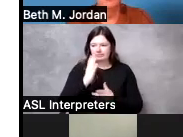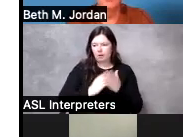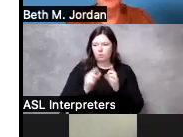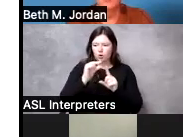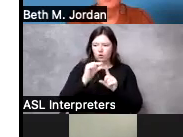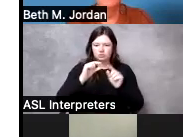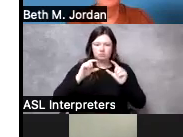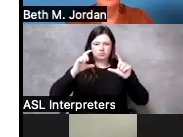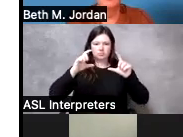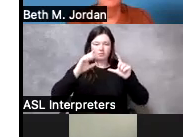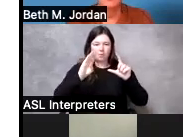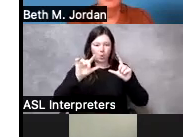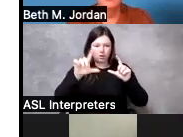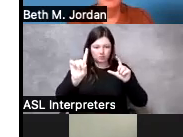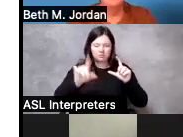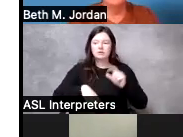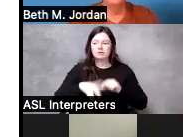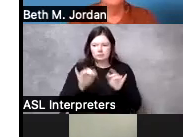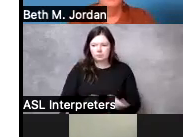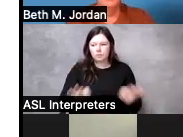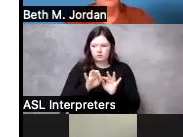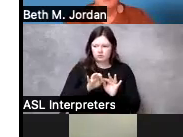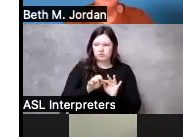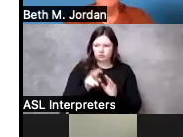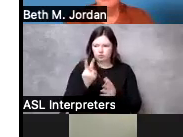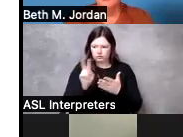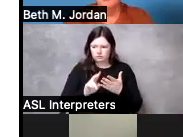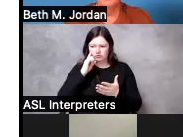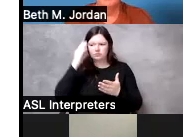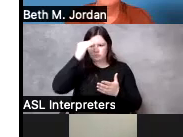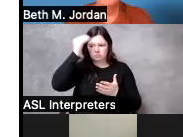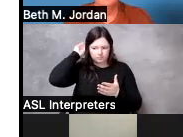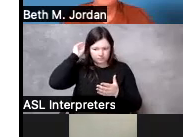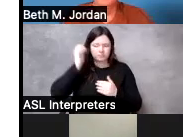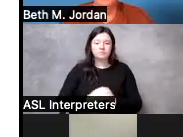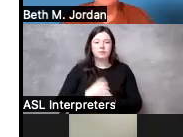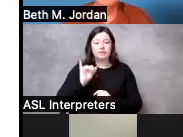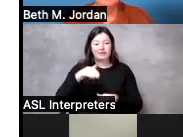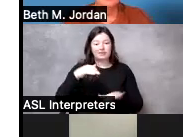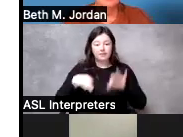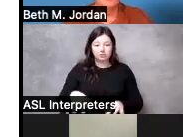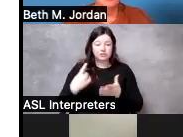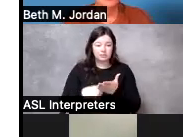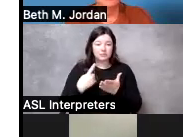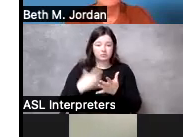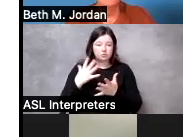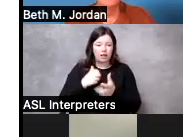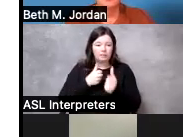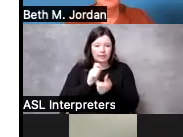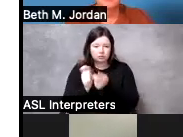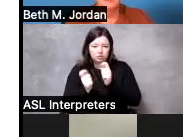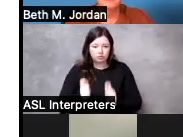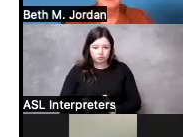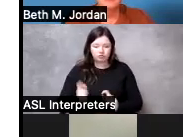hold important as we work with families and children. While the definition has been updated periodically since its original inception